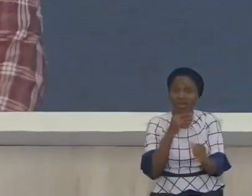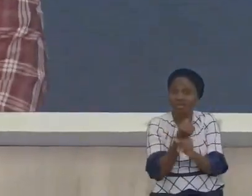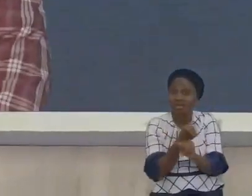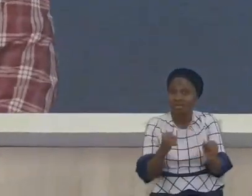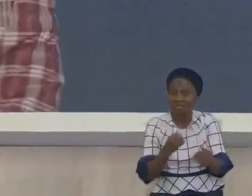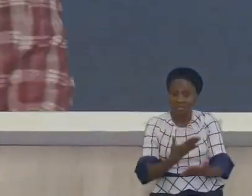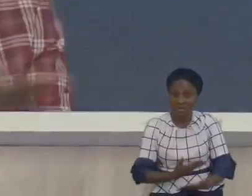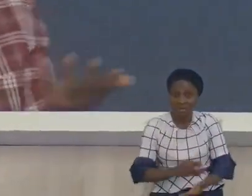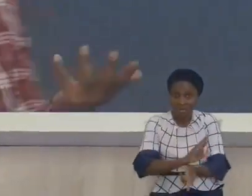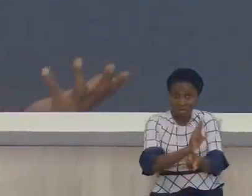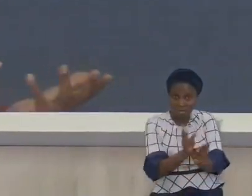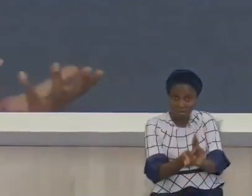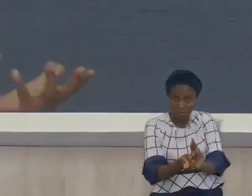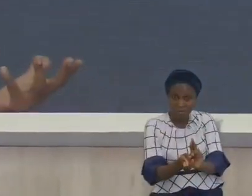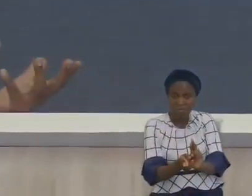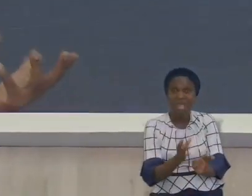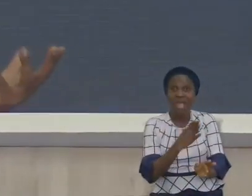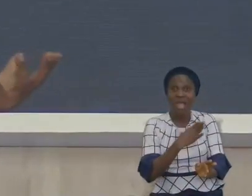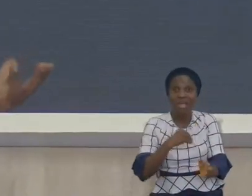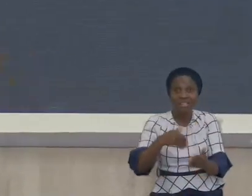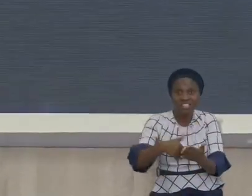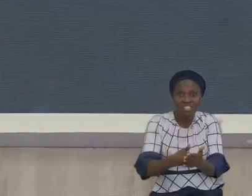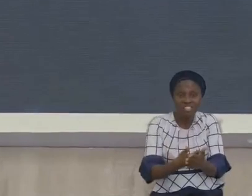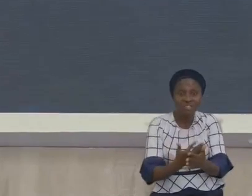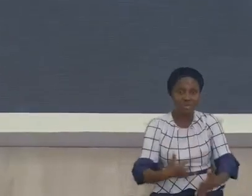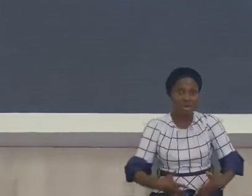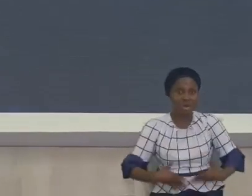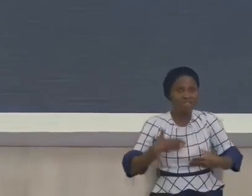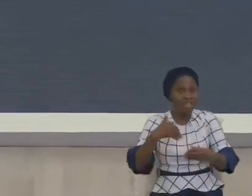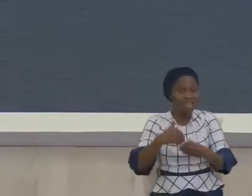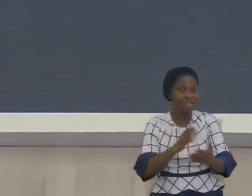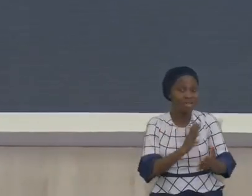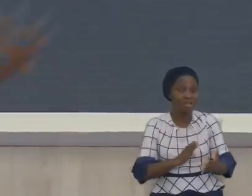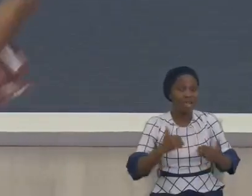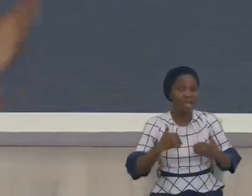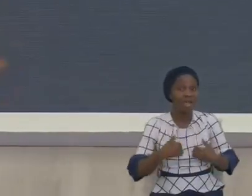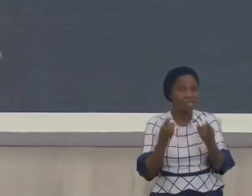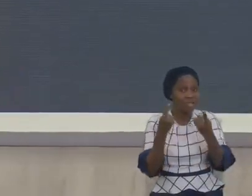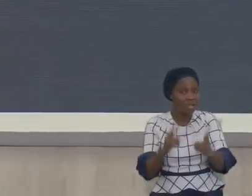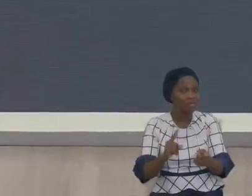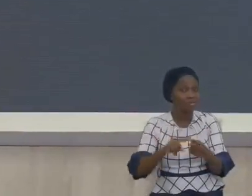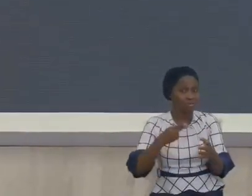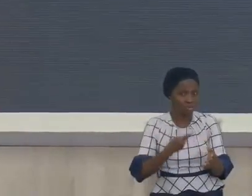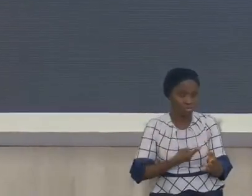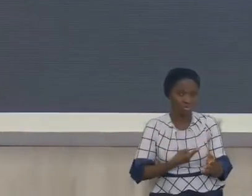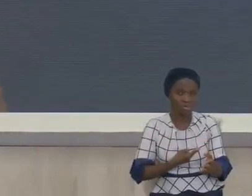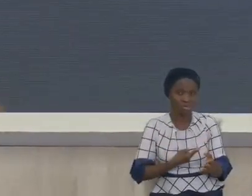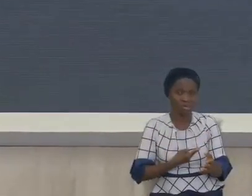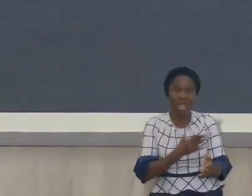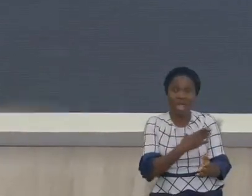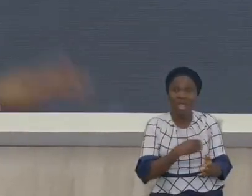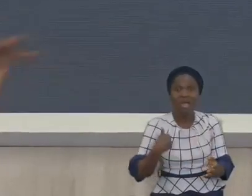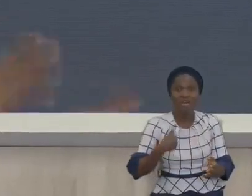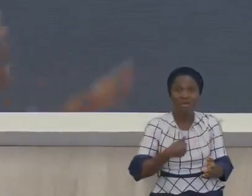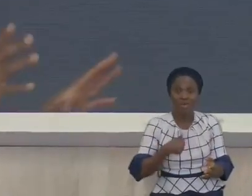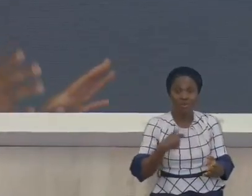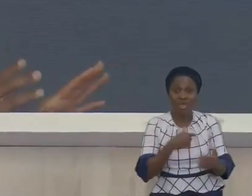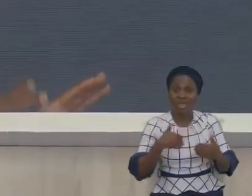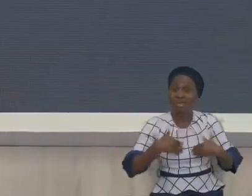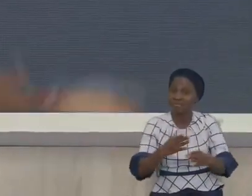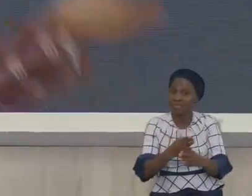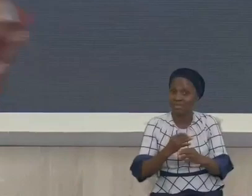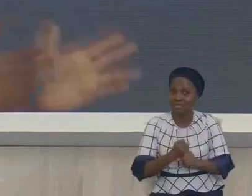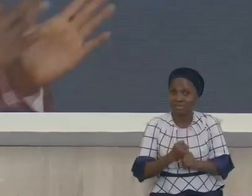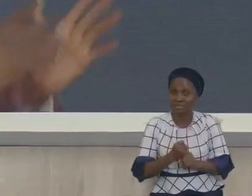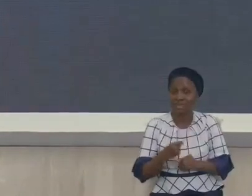to us, and we have received, we have embraced, and the Spirit of